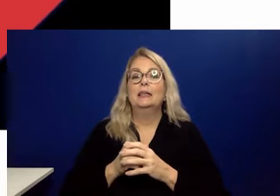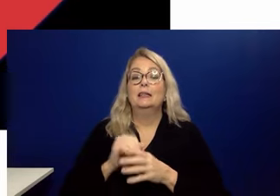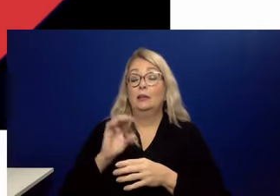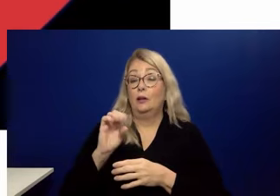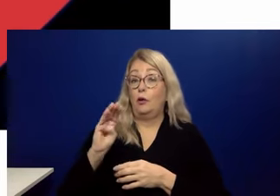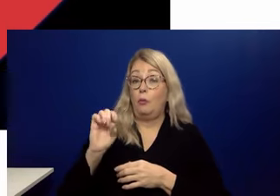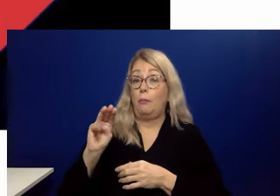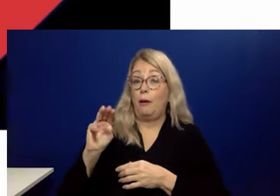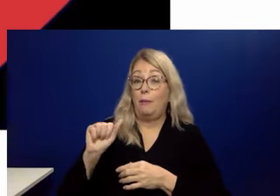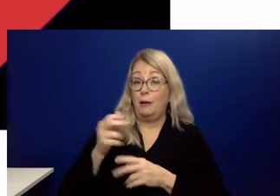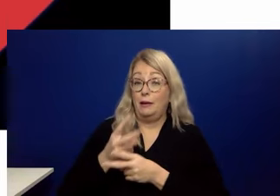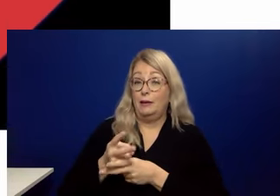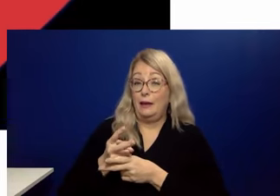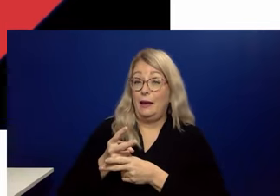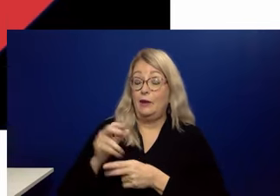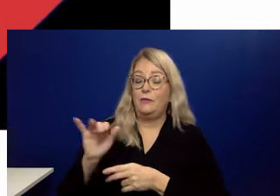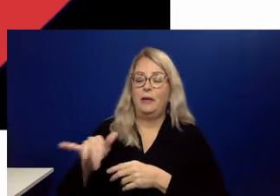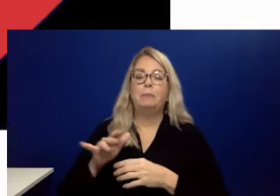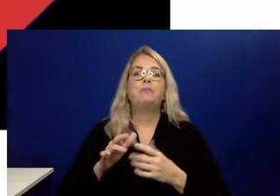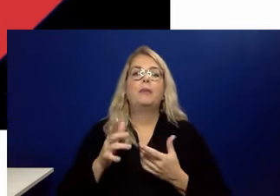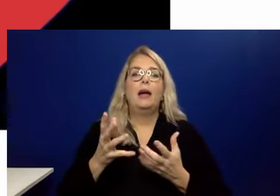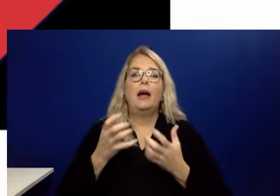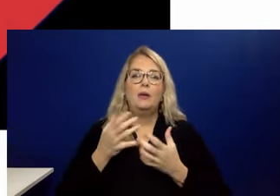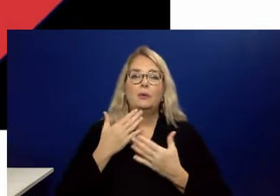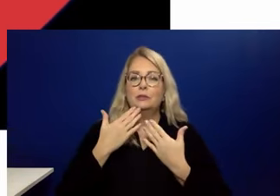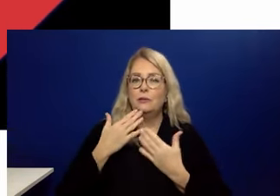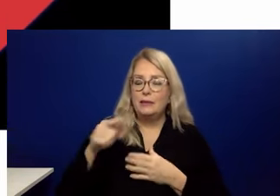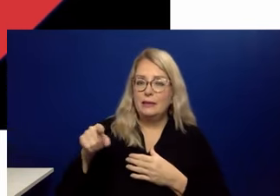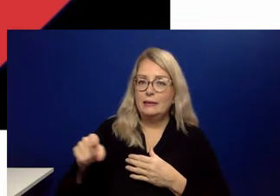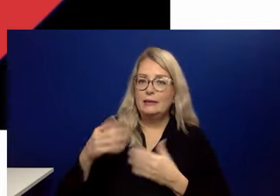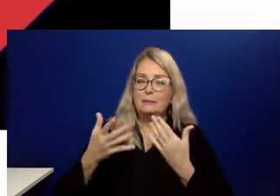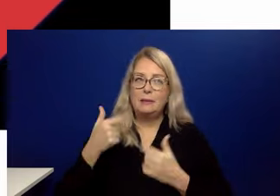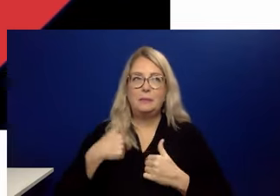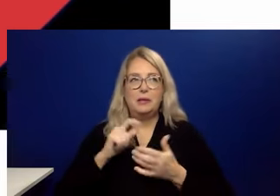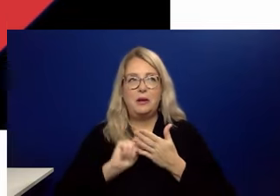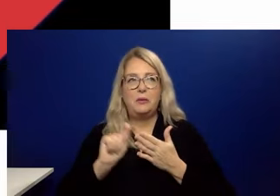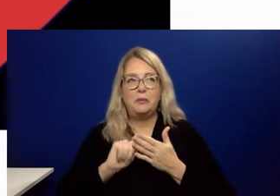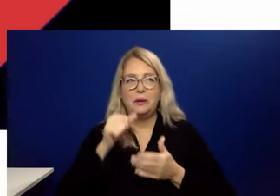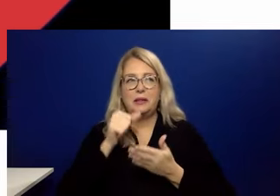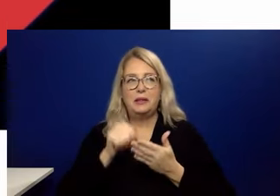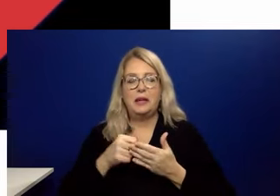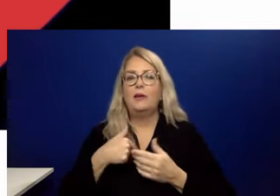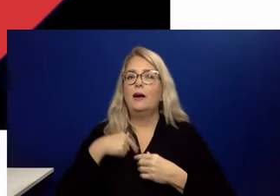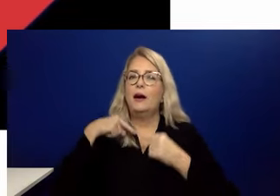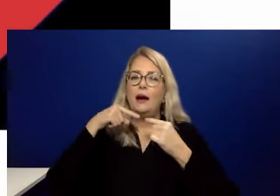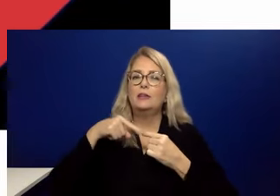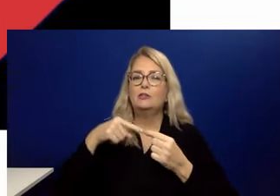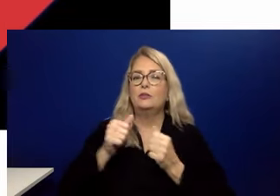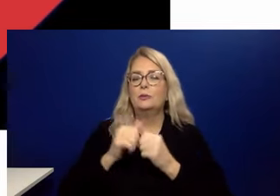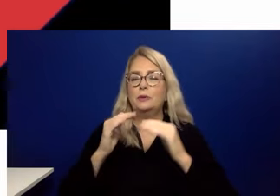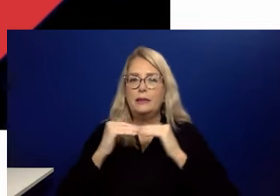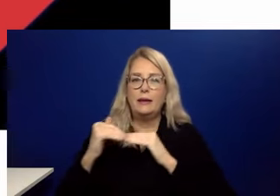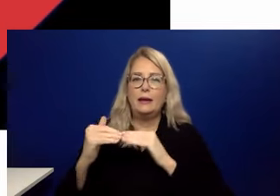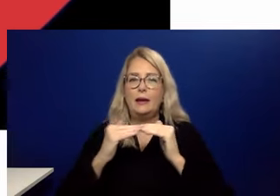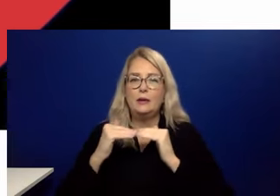care plan. So I want to thank him, and I might write him a letter, because I struggled with that equity at an